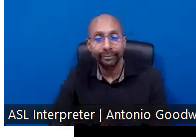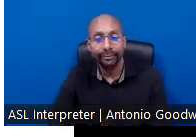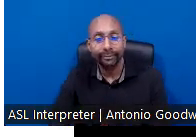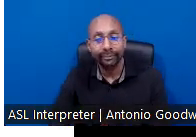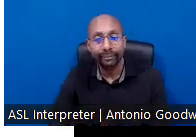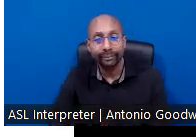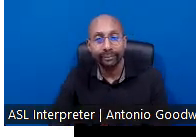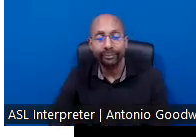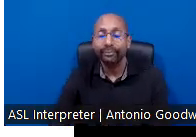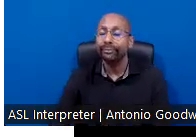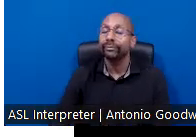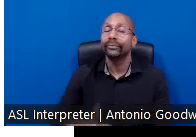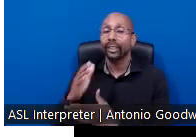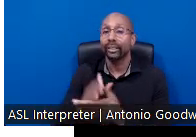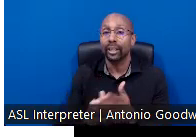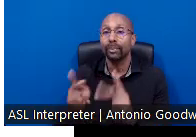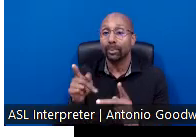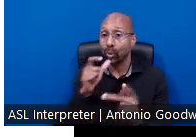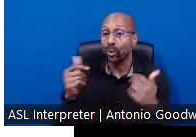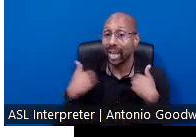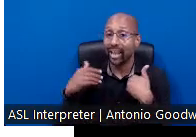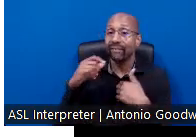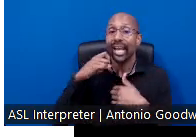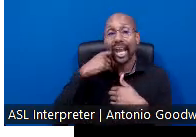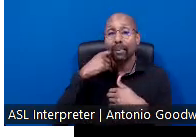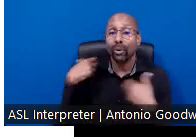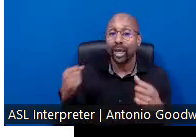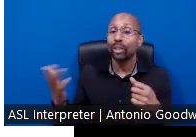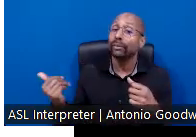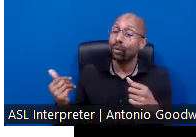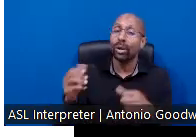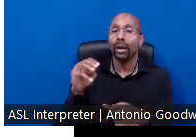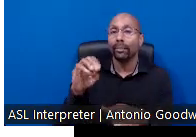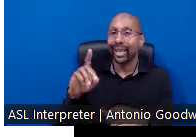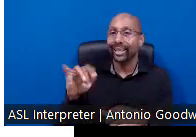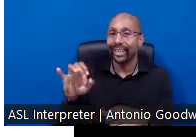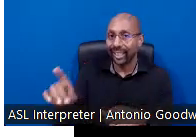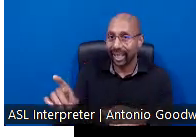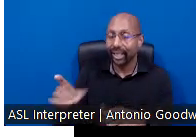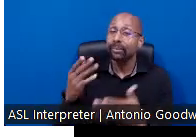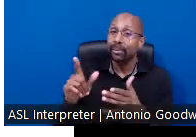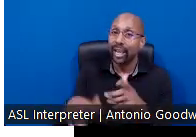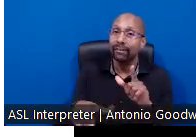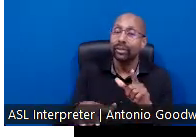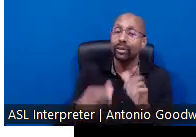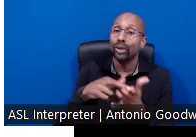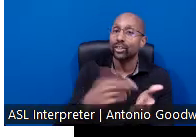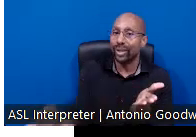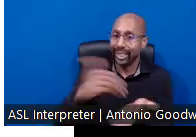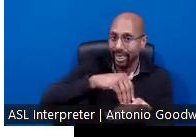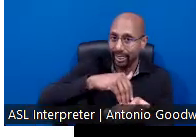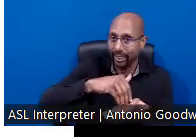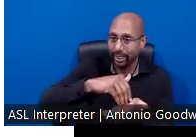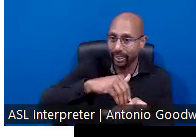for Apple Health, or Medicaid coverage. So The COVID-19 federal emergency declaration,